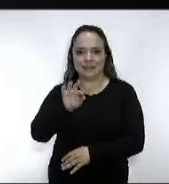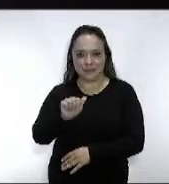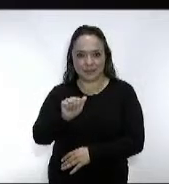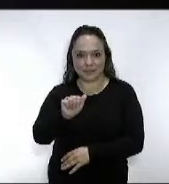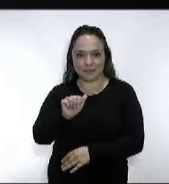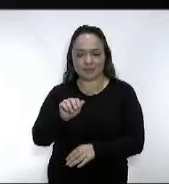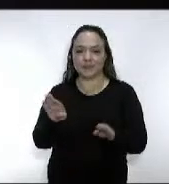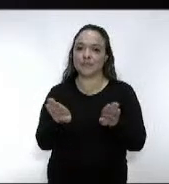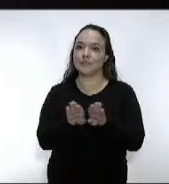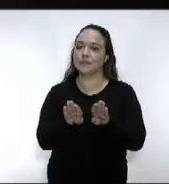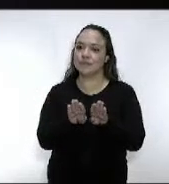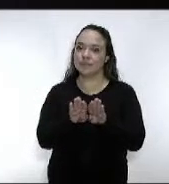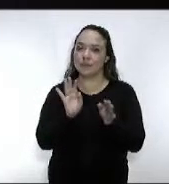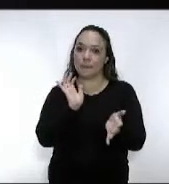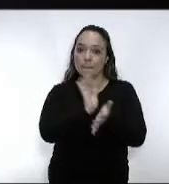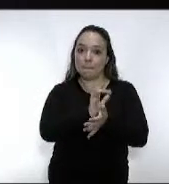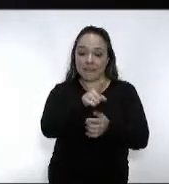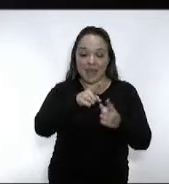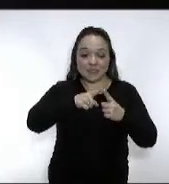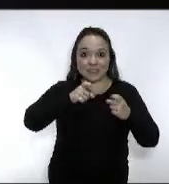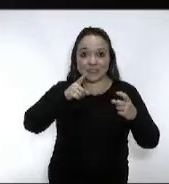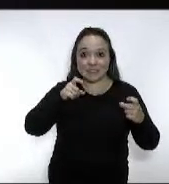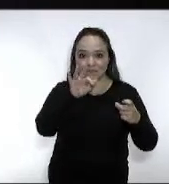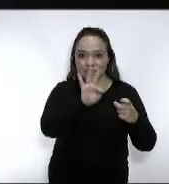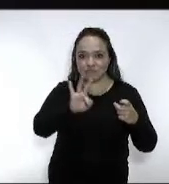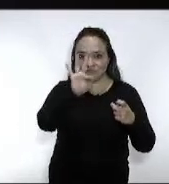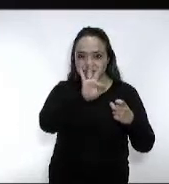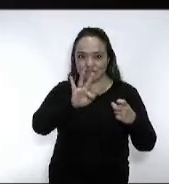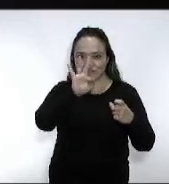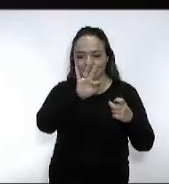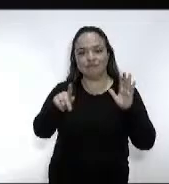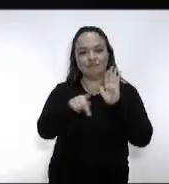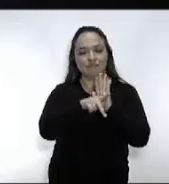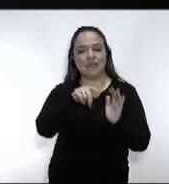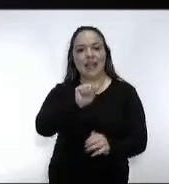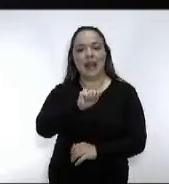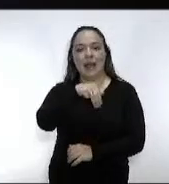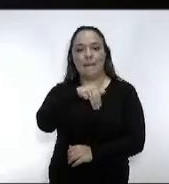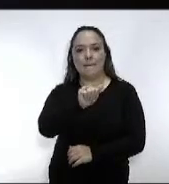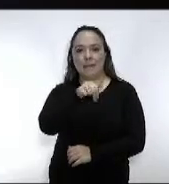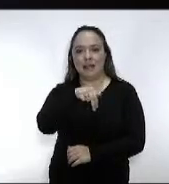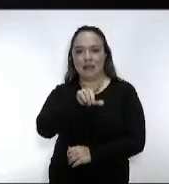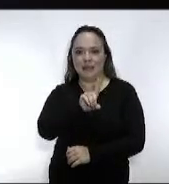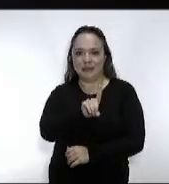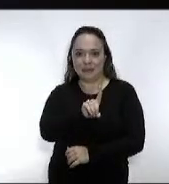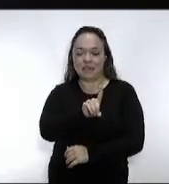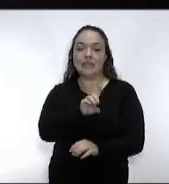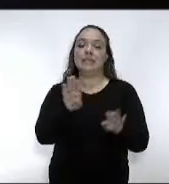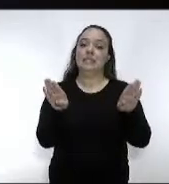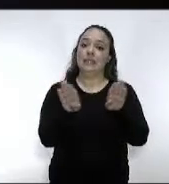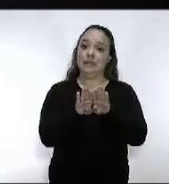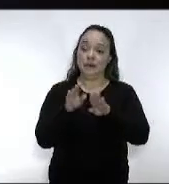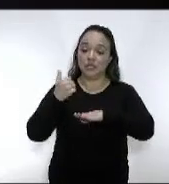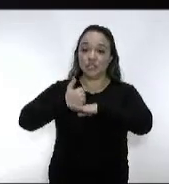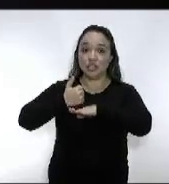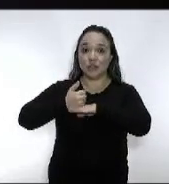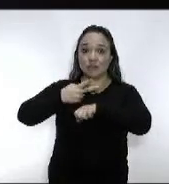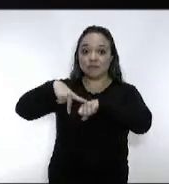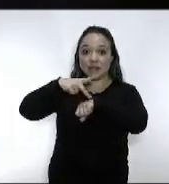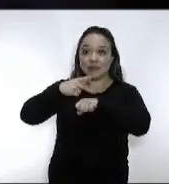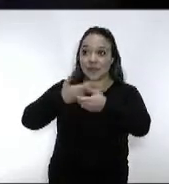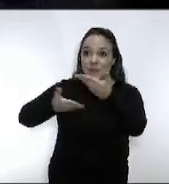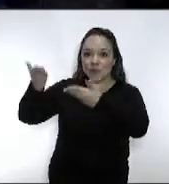Vernecki, the Dean of the College of Arts and Science of Kent State, Manly Mustajic, and our Director